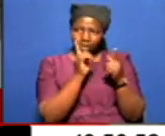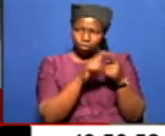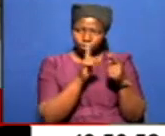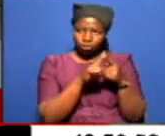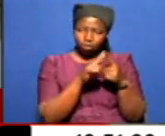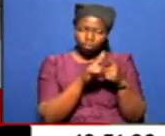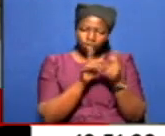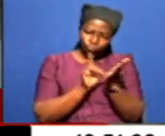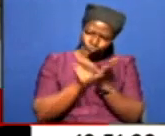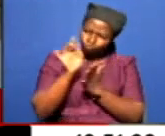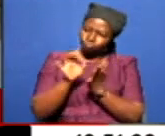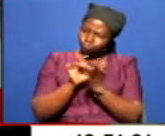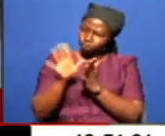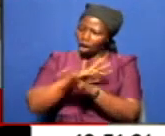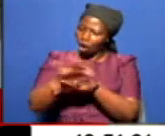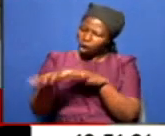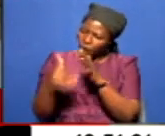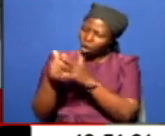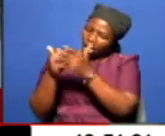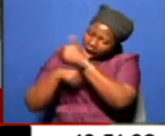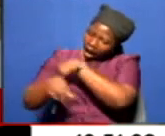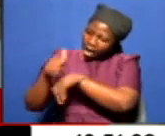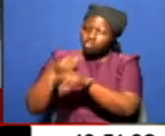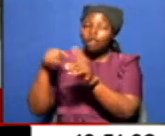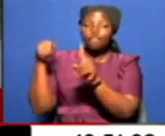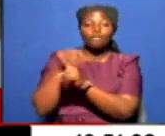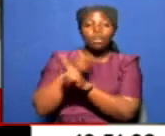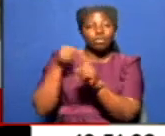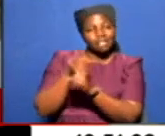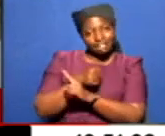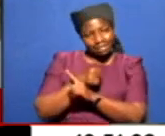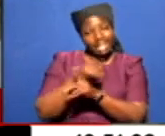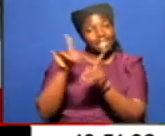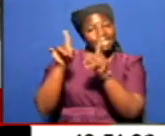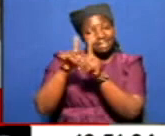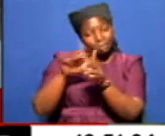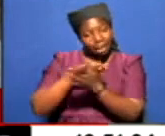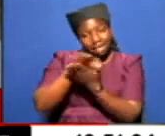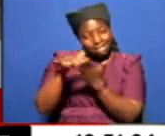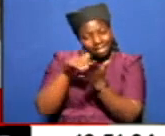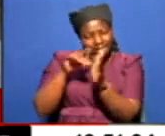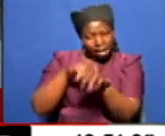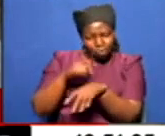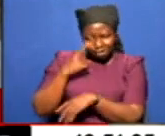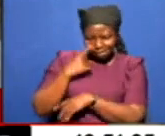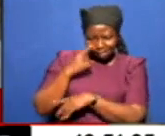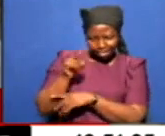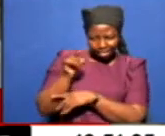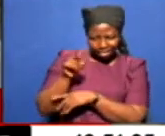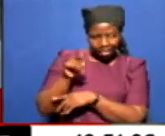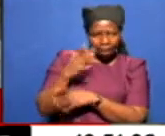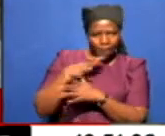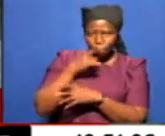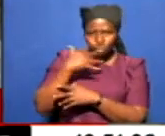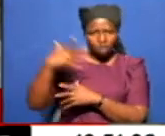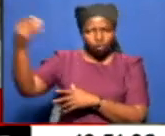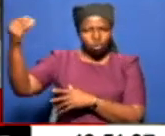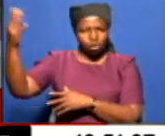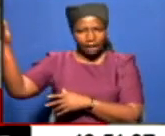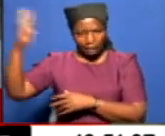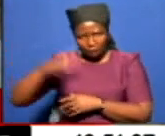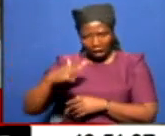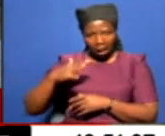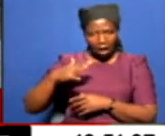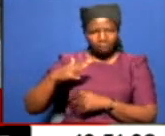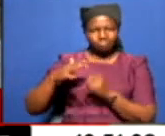violent extremism. So as a center, when we face these returnees, because we refer to them as returnees, we have